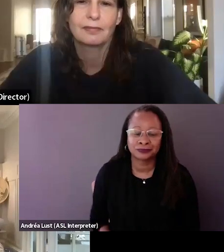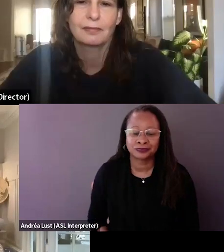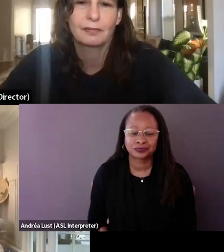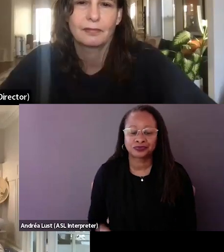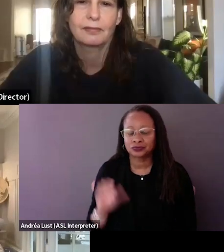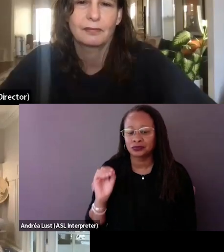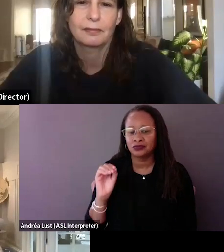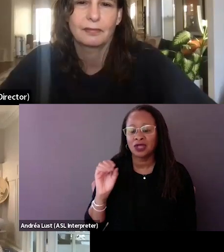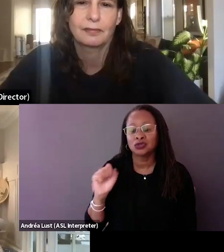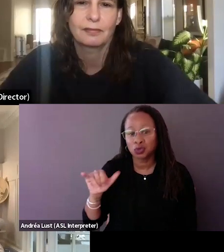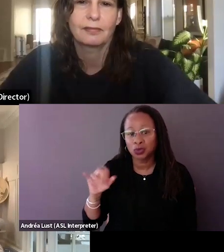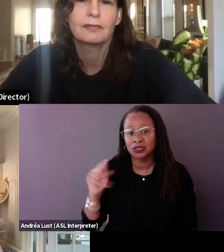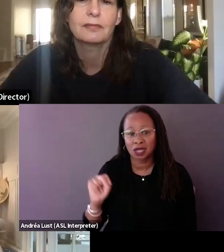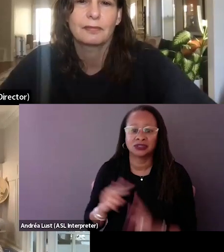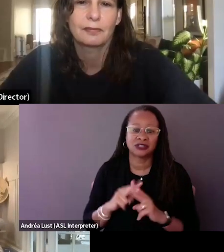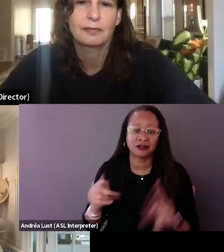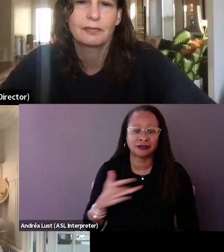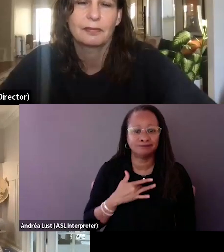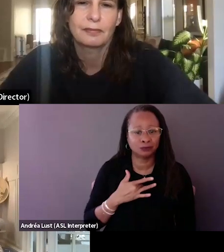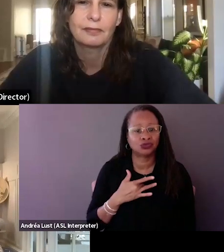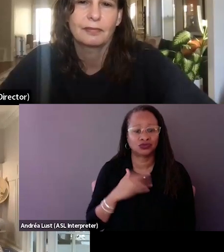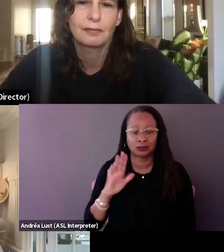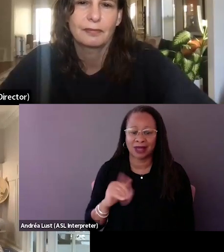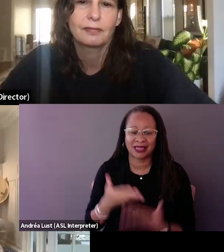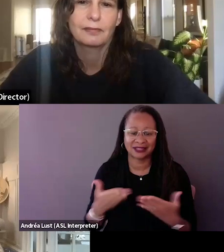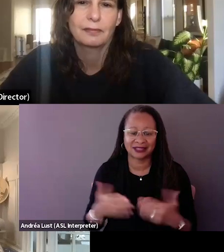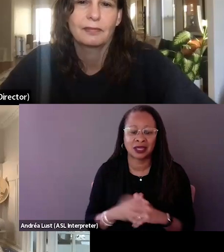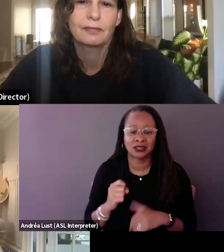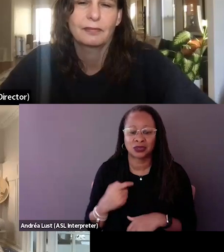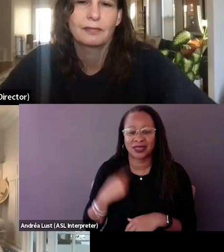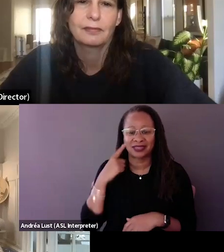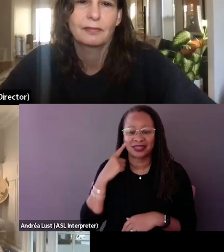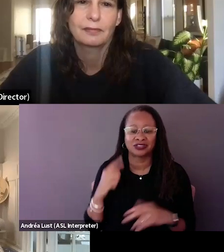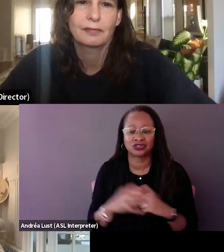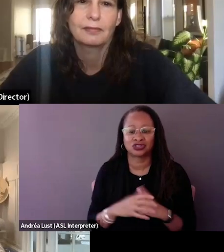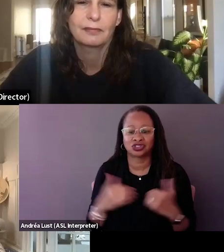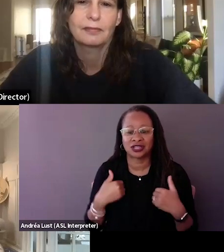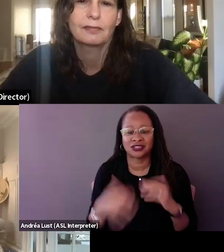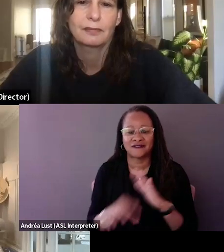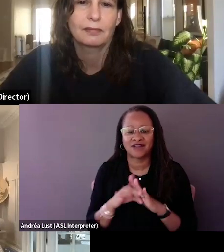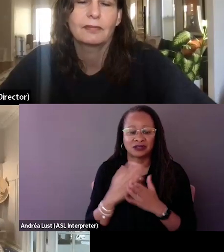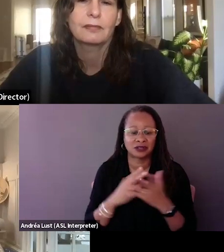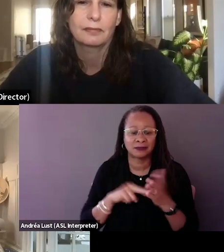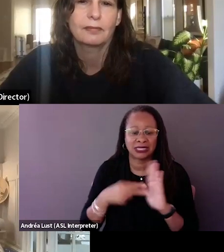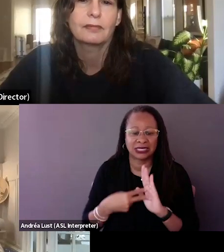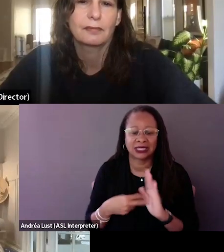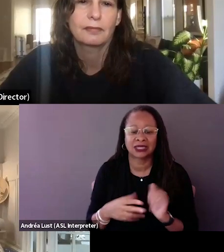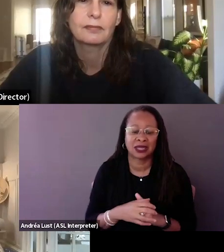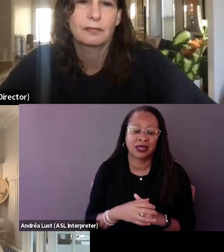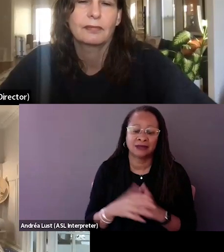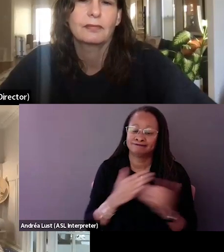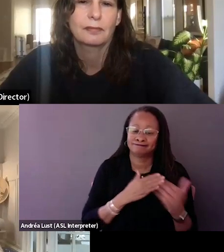has been so moved by this. So I think she has found some meaning